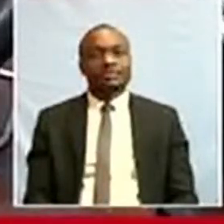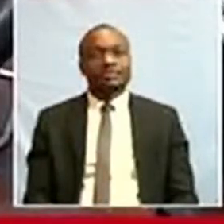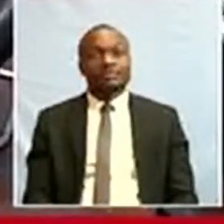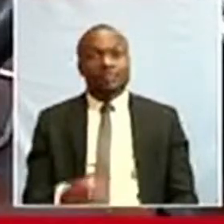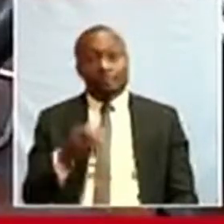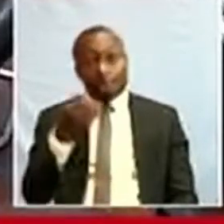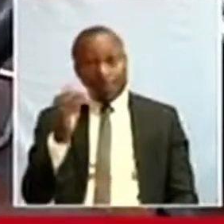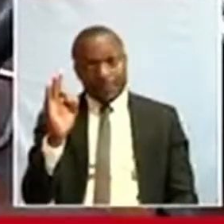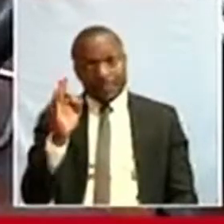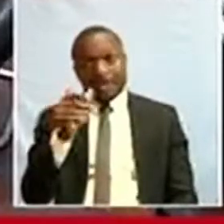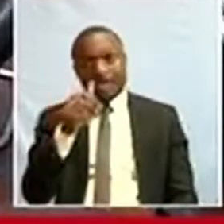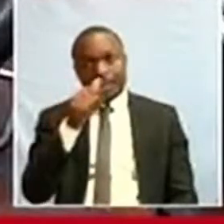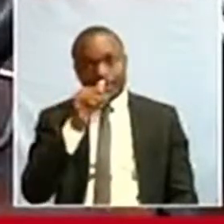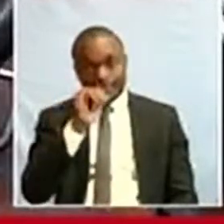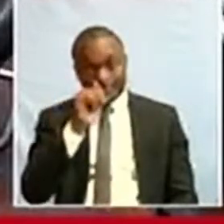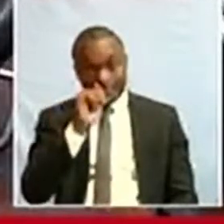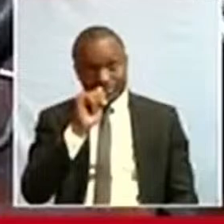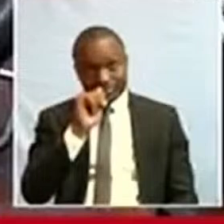Switch off the mic.